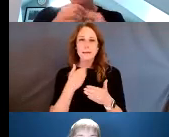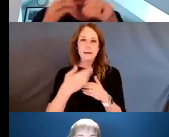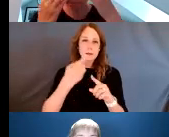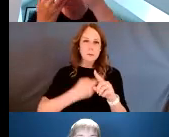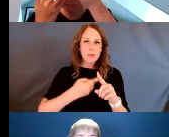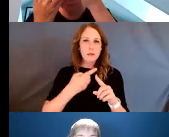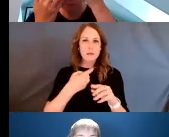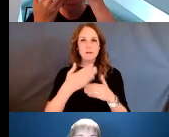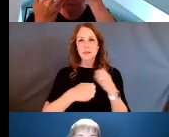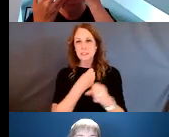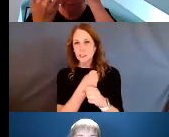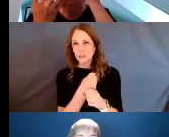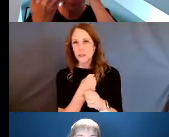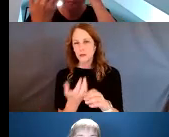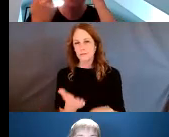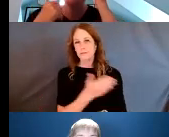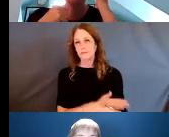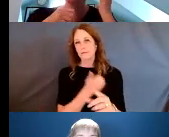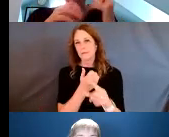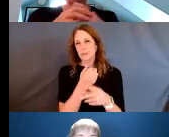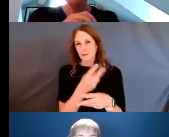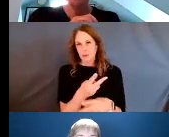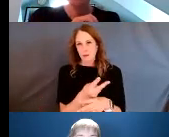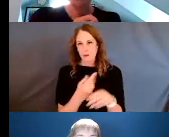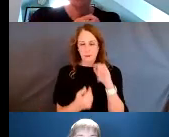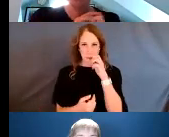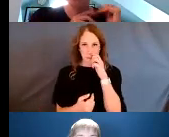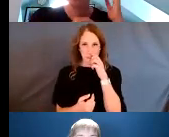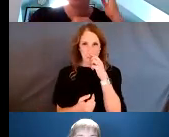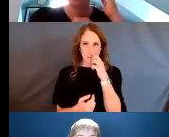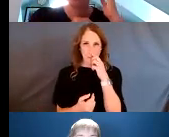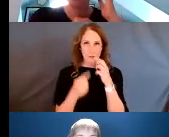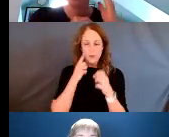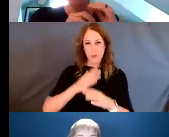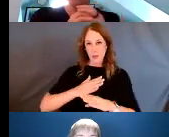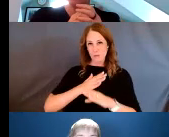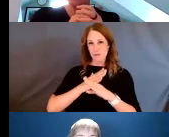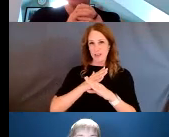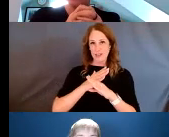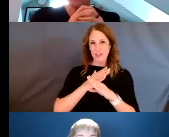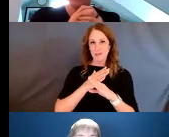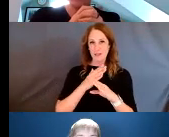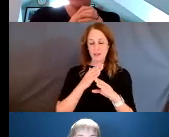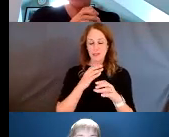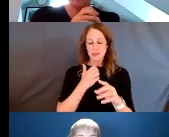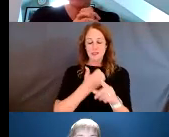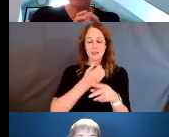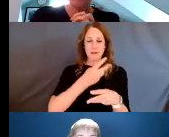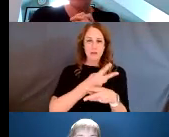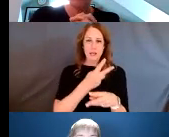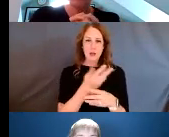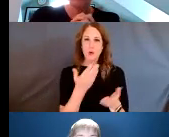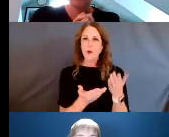on your self-care? And maybe this is, for that preventative self-care, or maybe it is things you're going to do